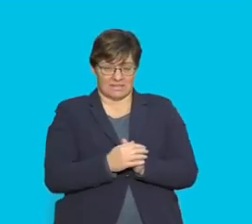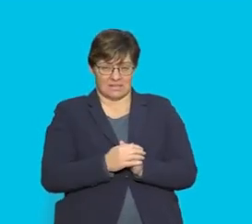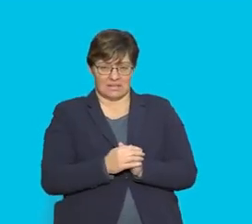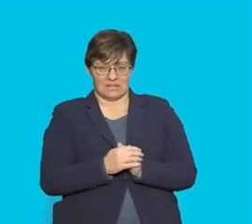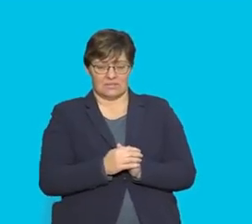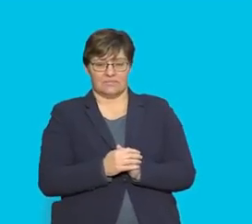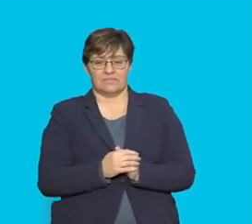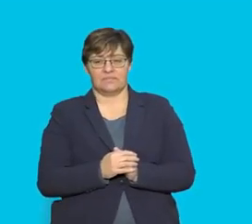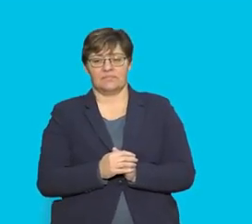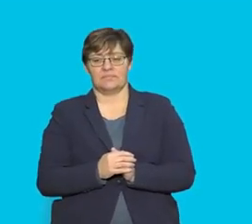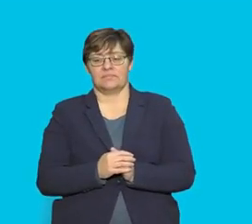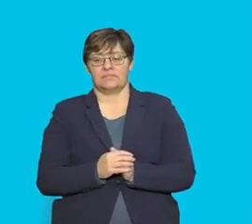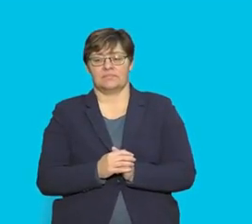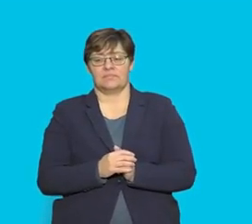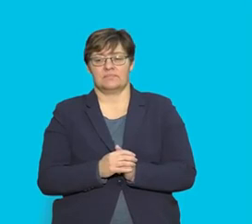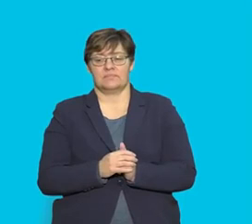least one